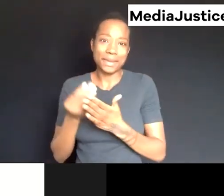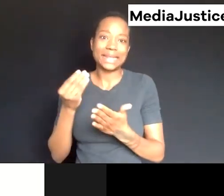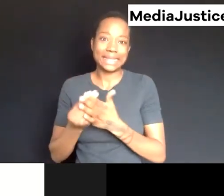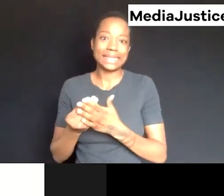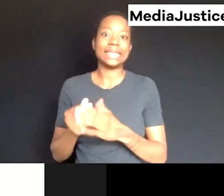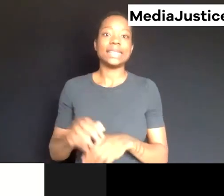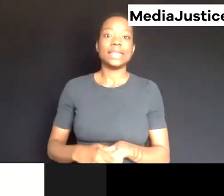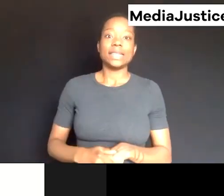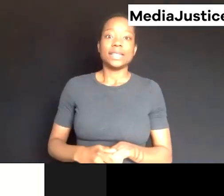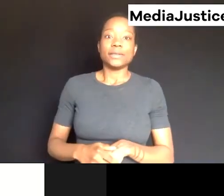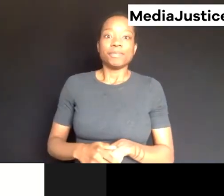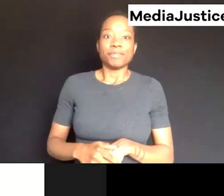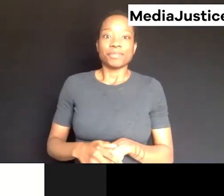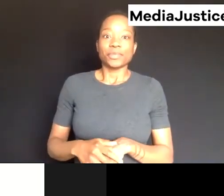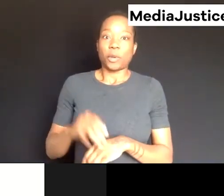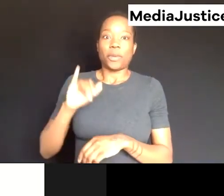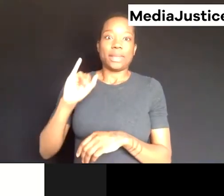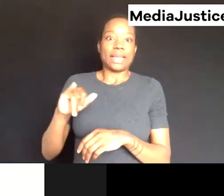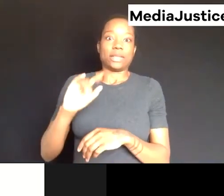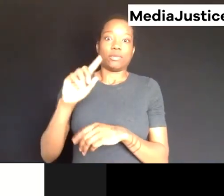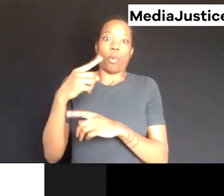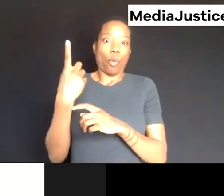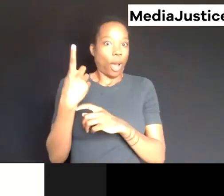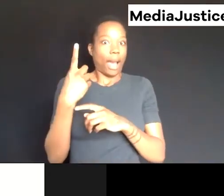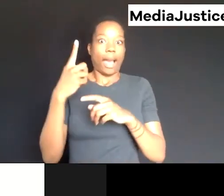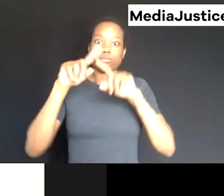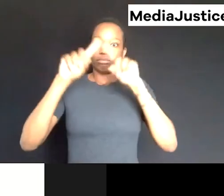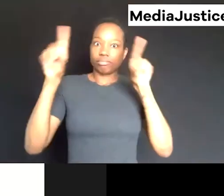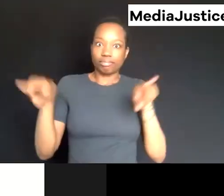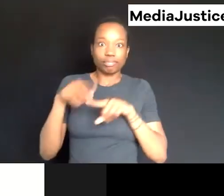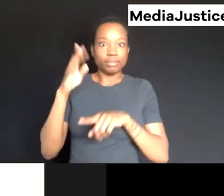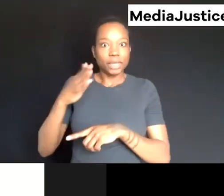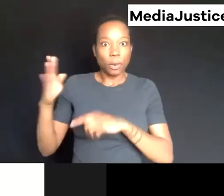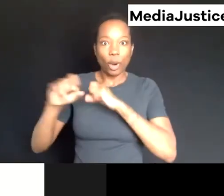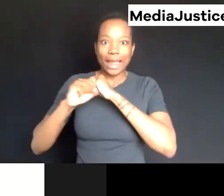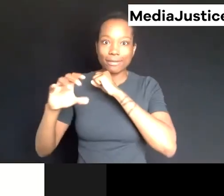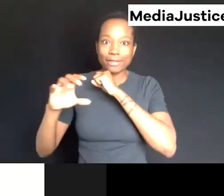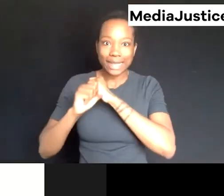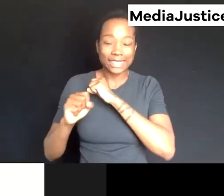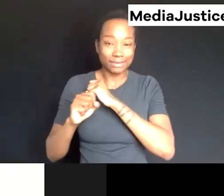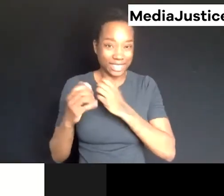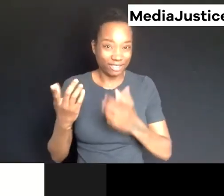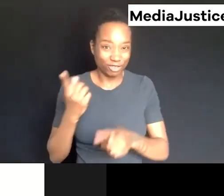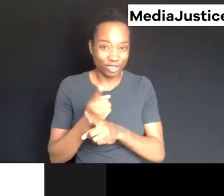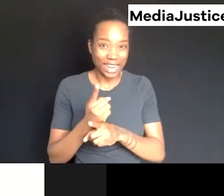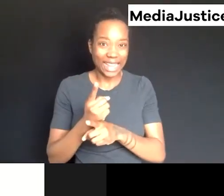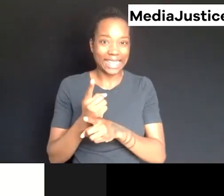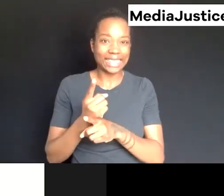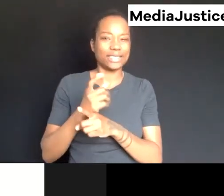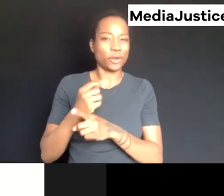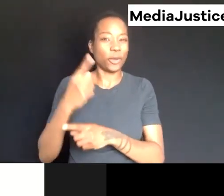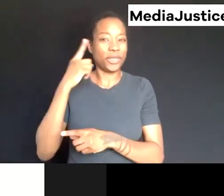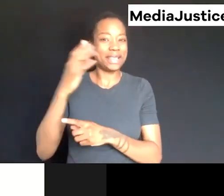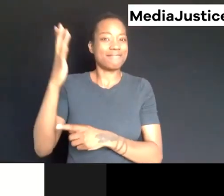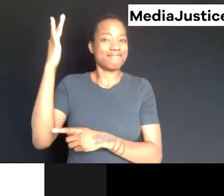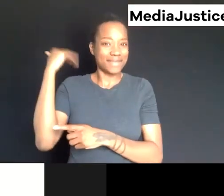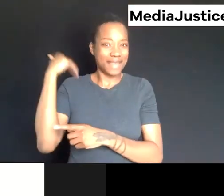then in the 1950s, 60s, and 70s, they all knew that cigarettes were harmful to